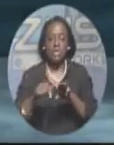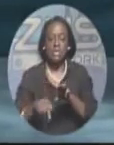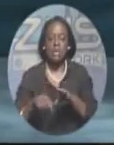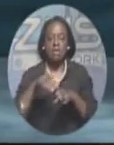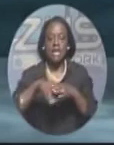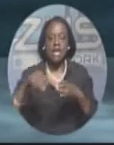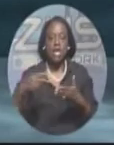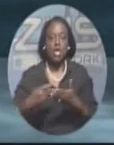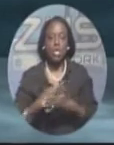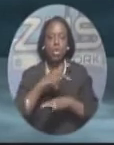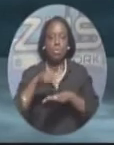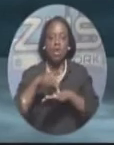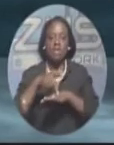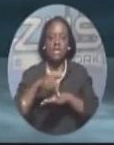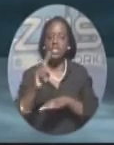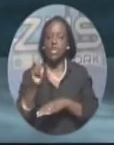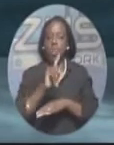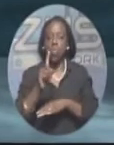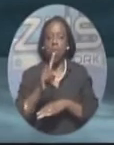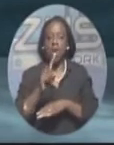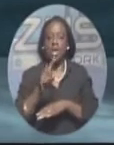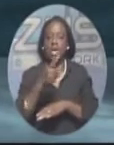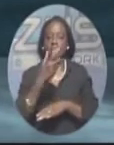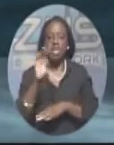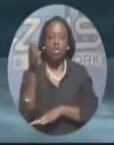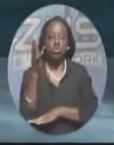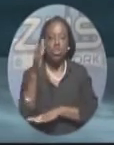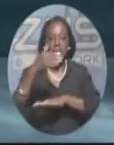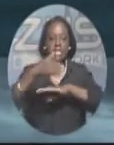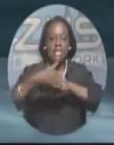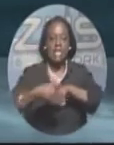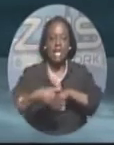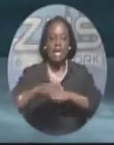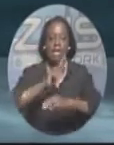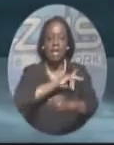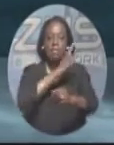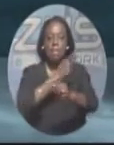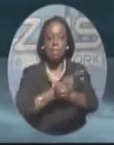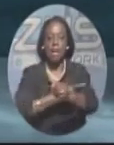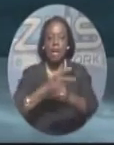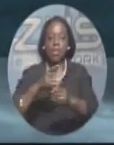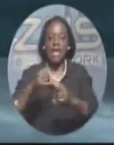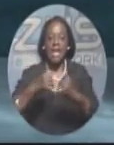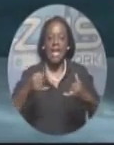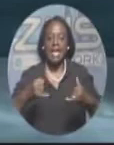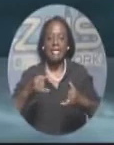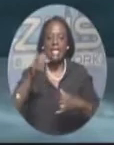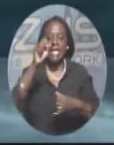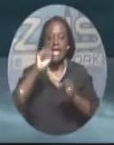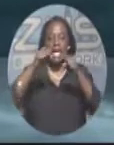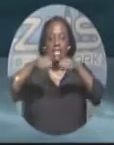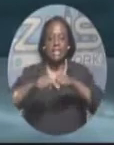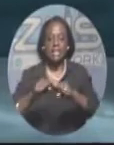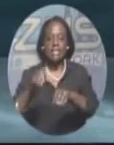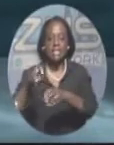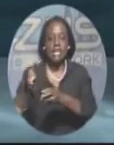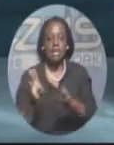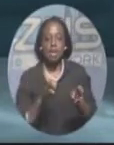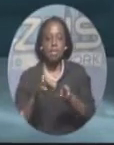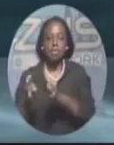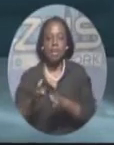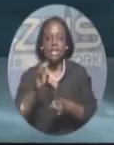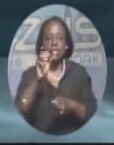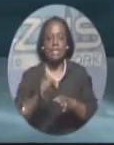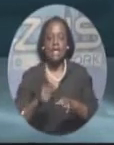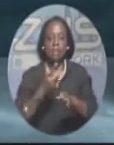is significant vegetation near our power lines. And those areas are Seabreeze, South Beach Estates, San